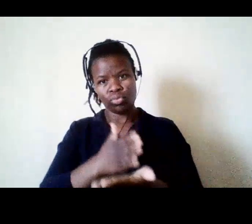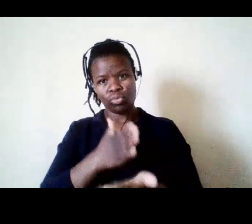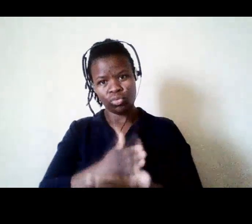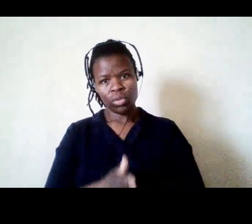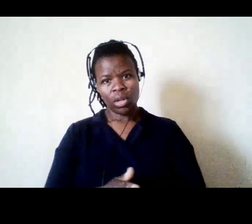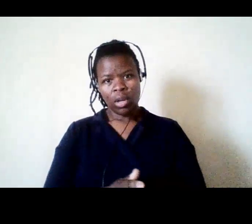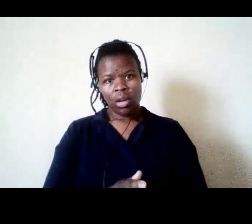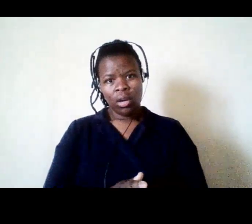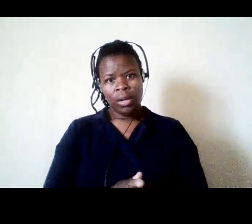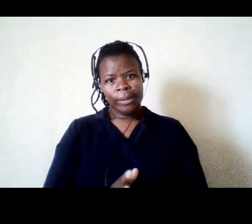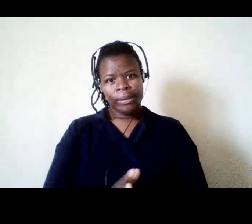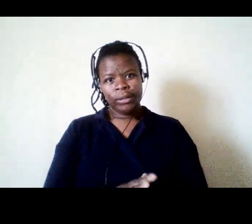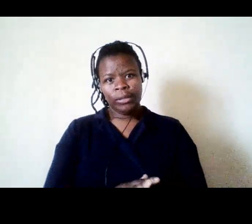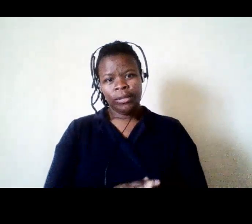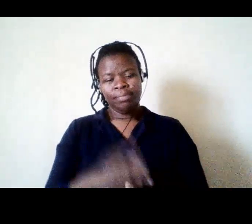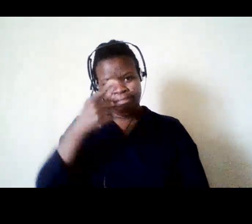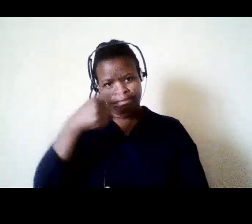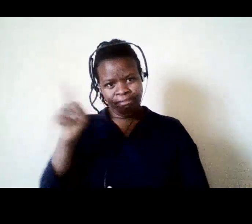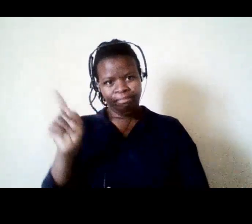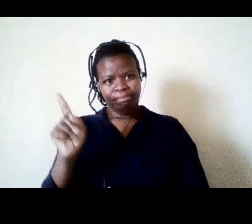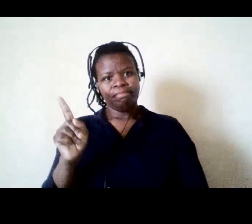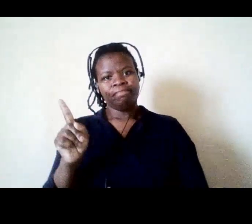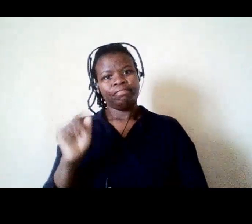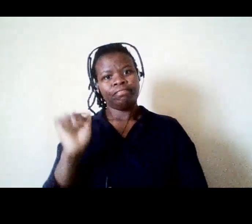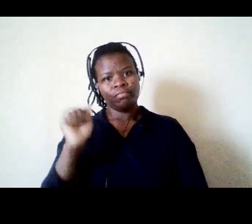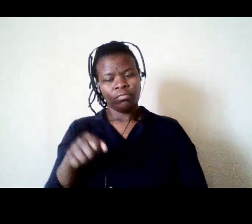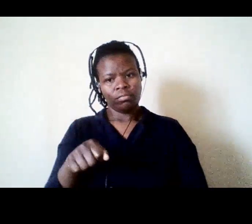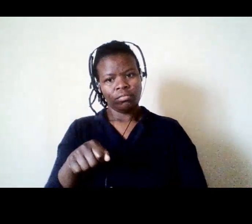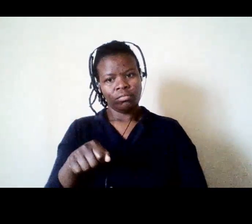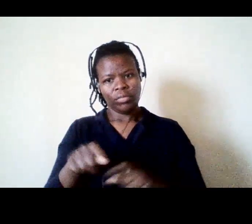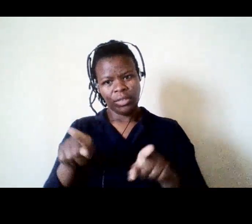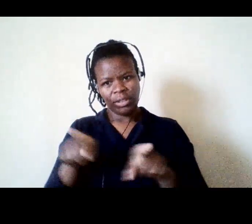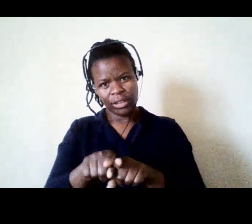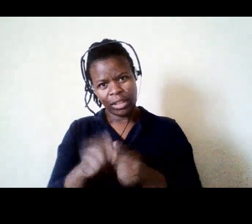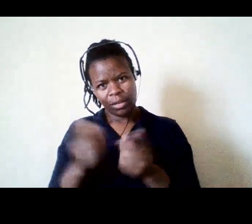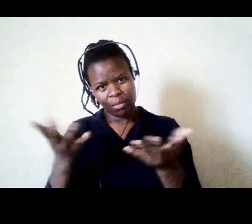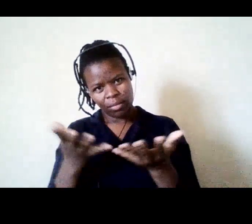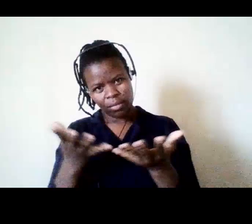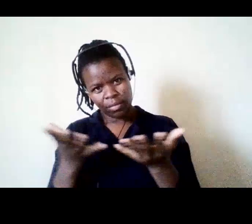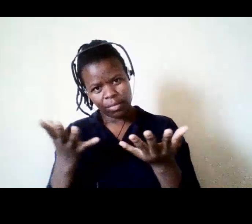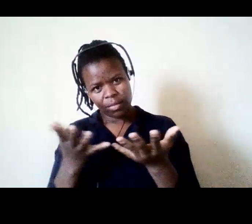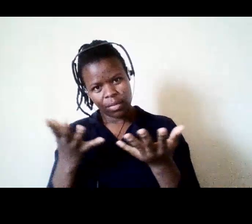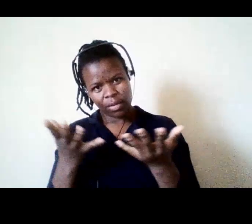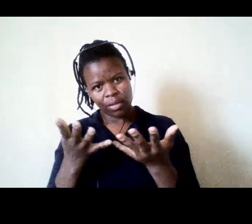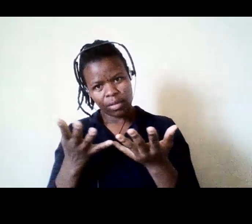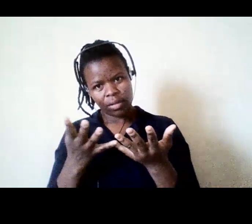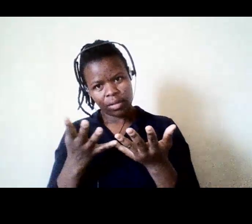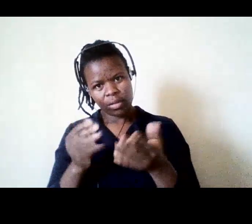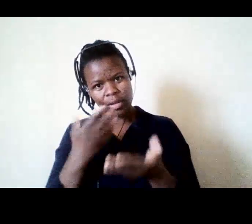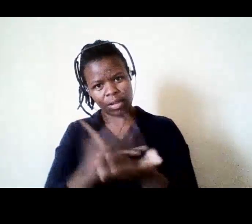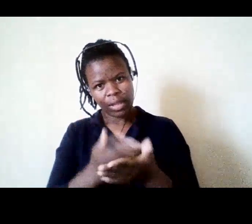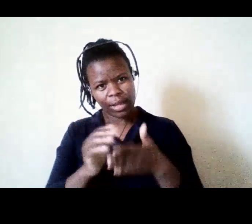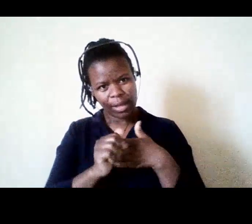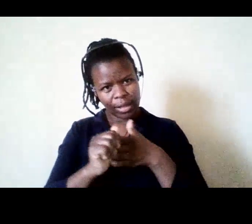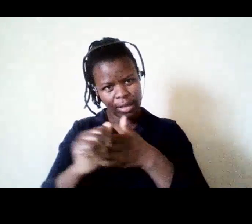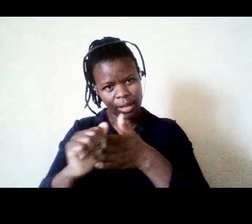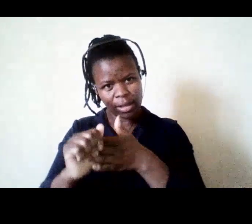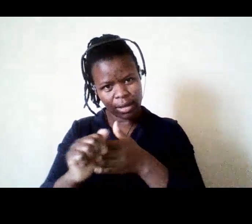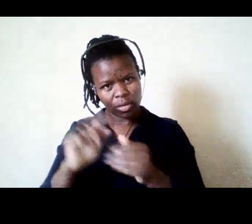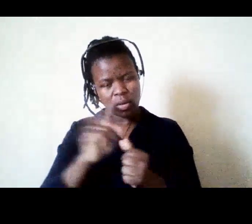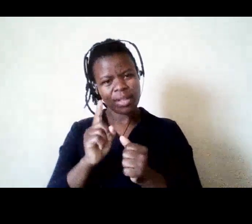You're very, very right. And in some ways that can lead, I see your hand, in some ways that can lead to secondary complications. I mean, we're just